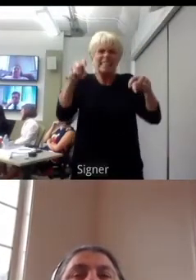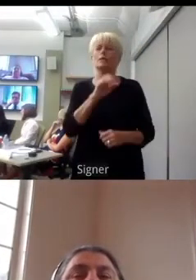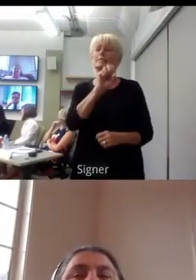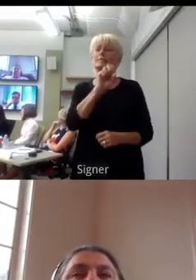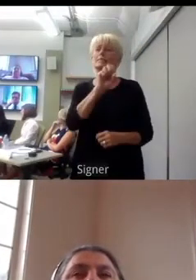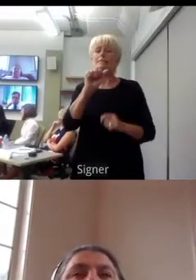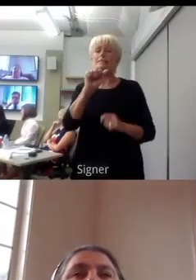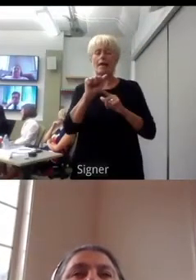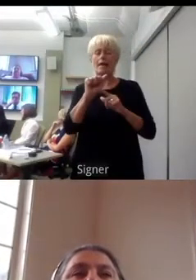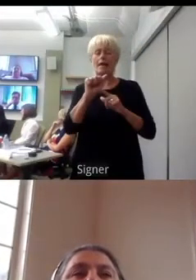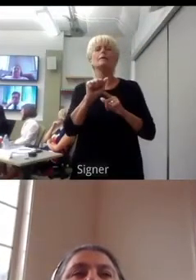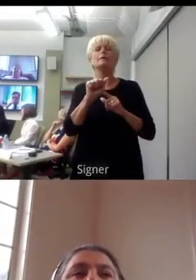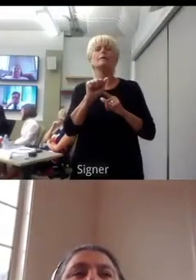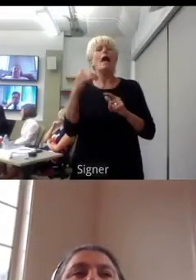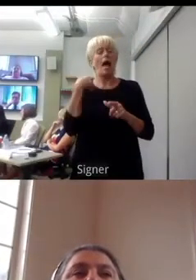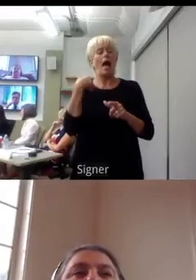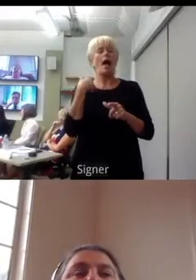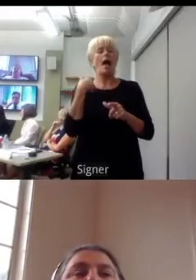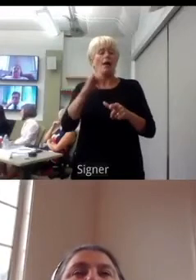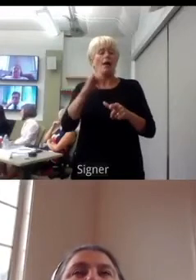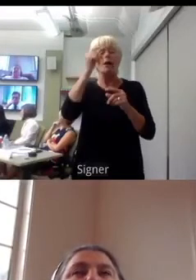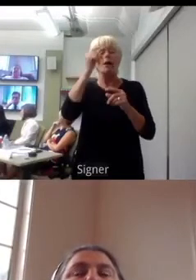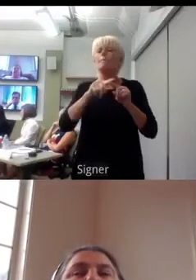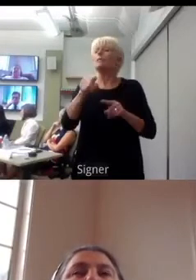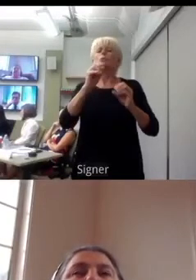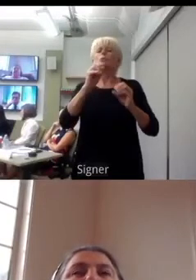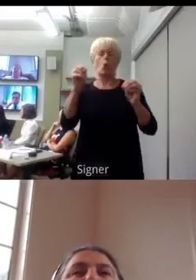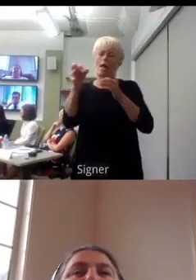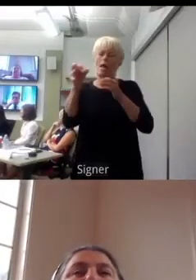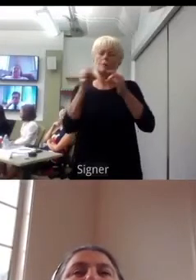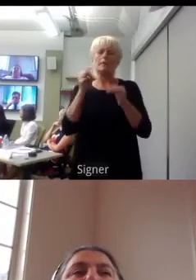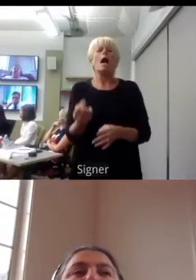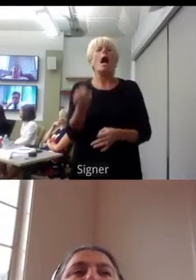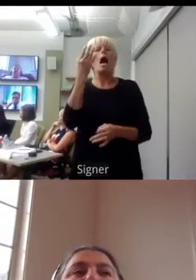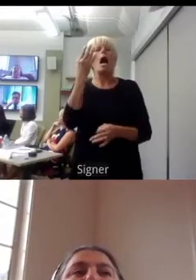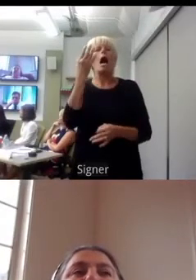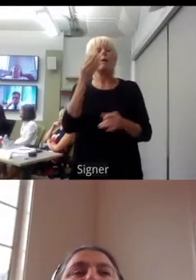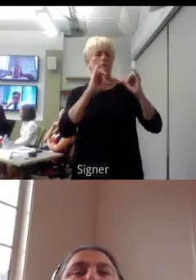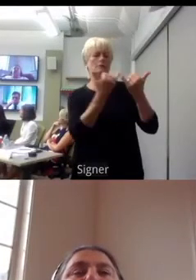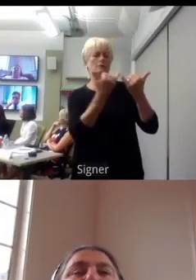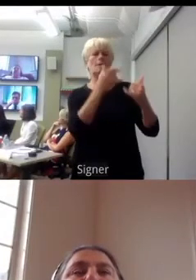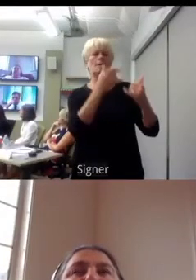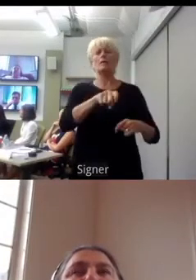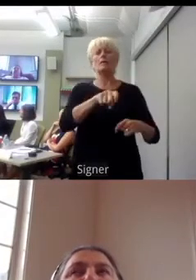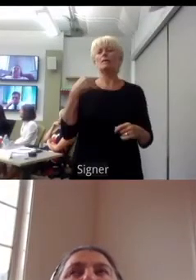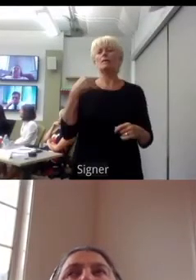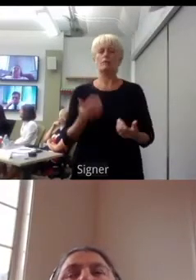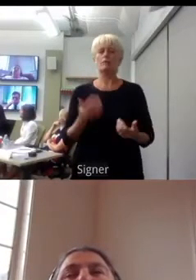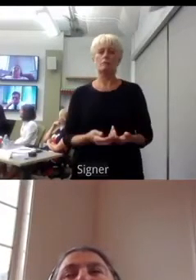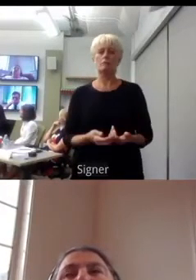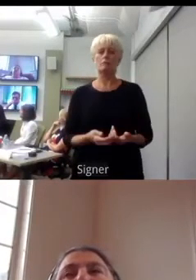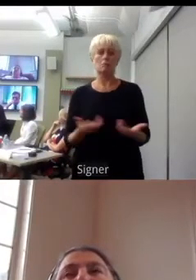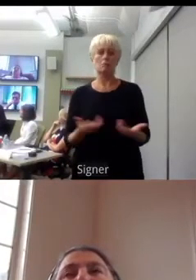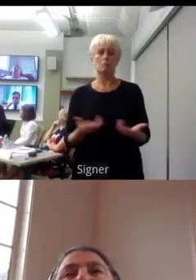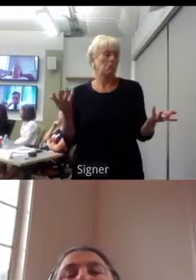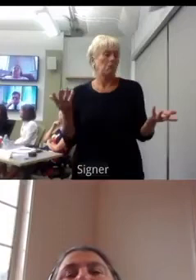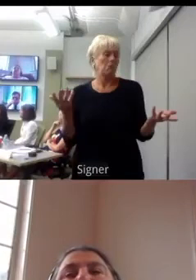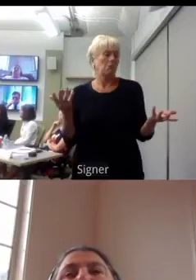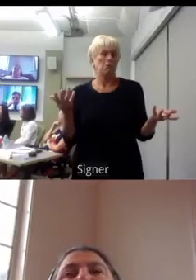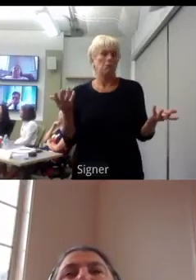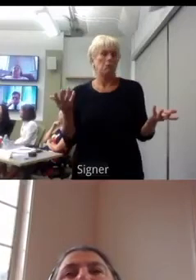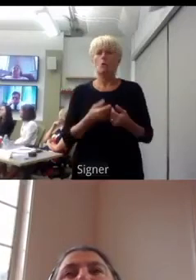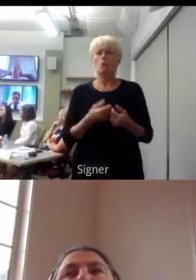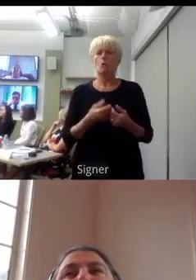they don't tell you how many areas of refuge that you need. For example, one idea is to have it in every exit stair.